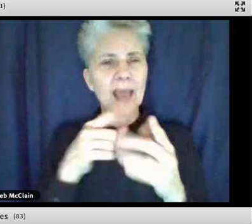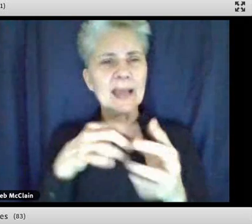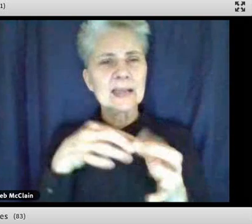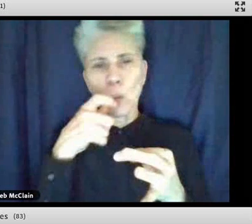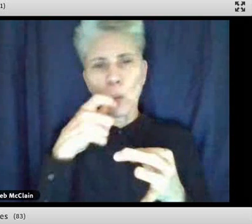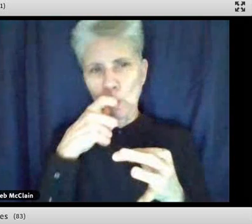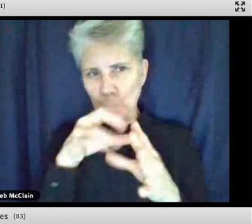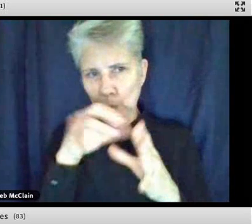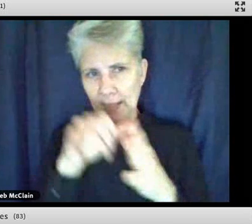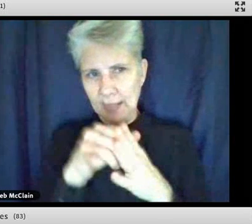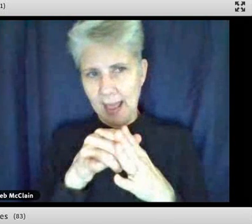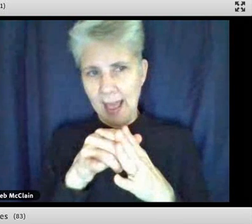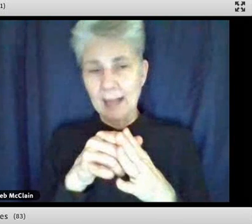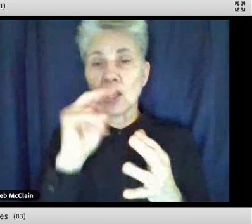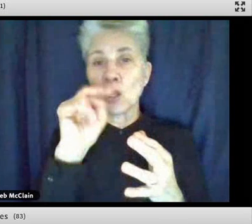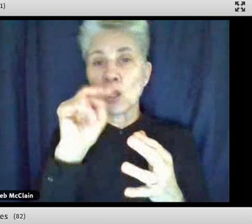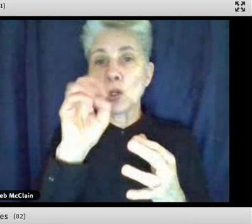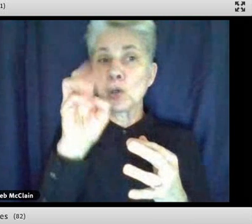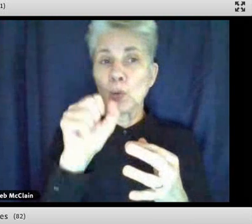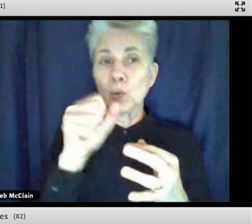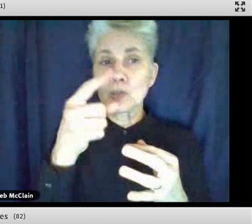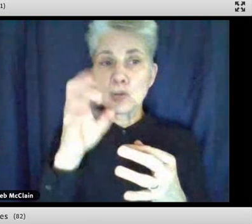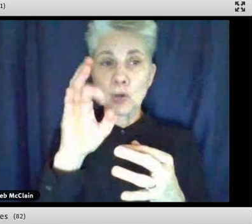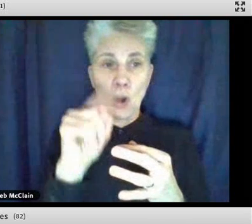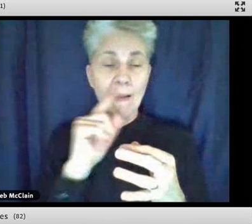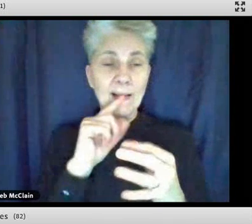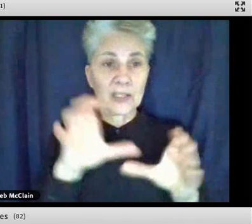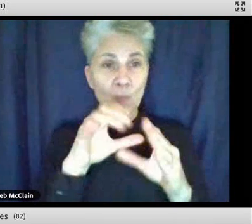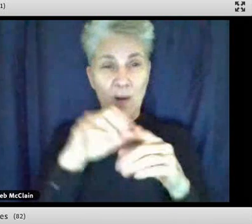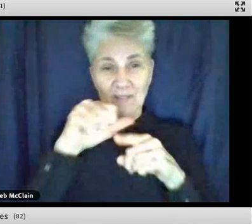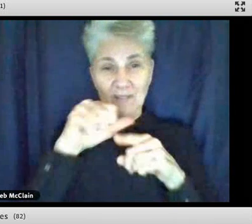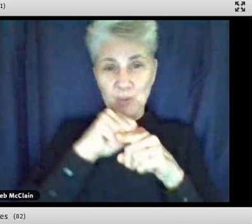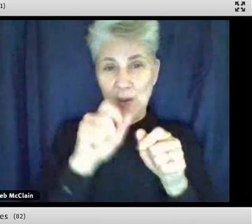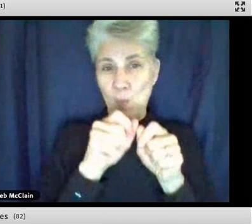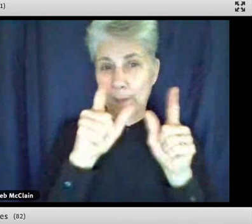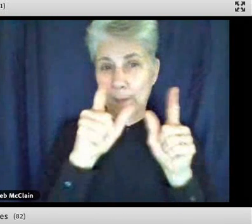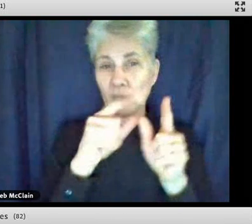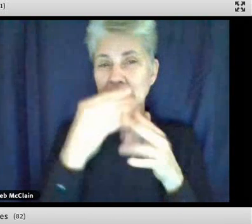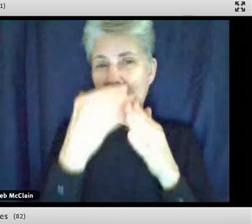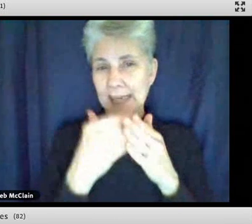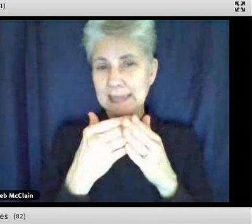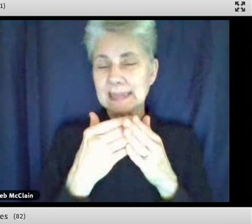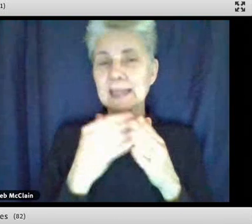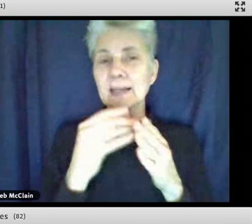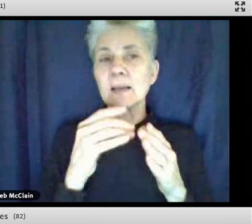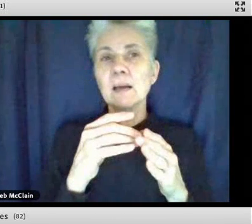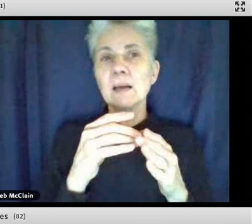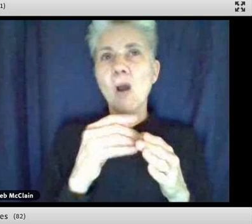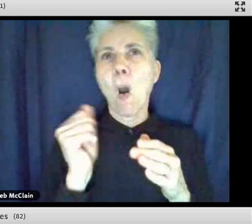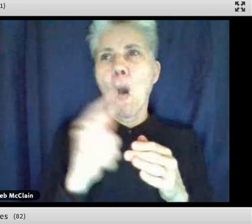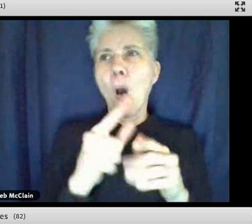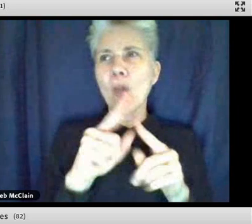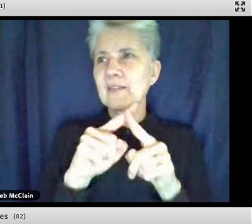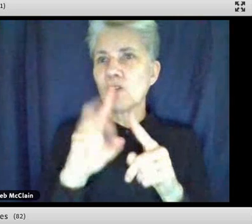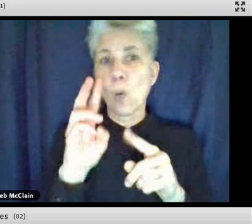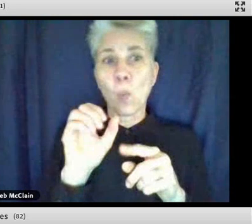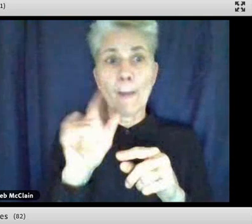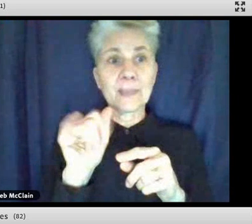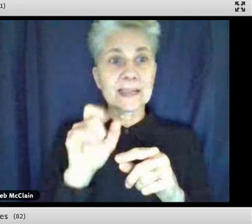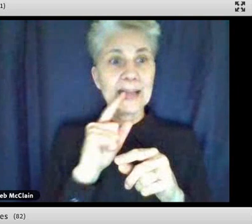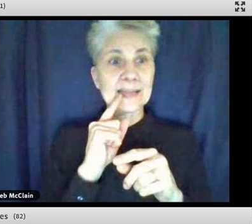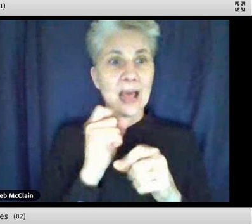And then NewsGuard is a site, they actually did one of the training webinars I list at the end that lists all the different websites that are